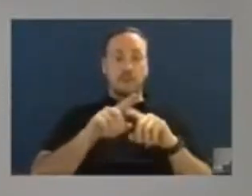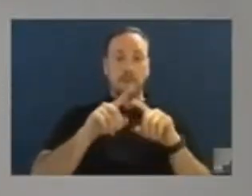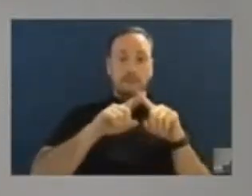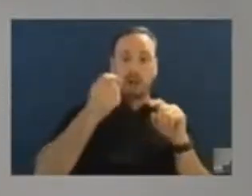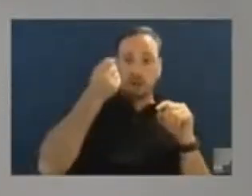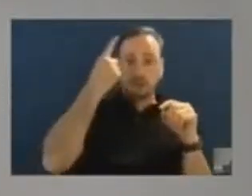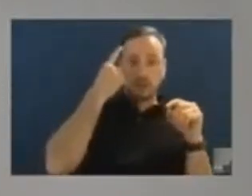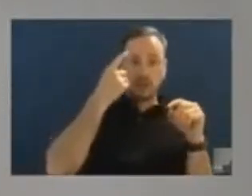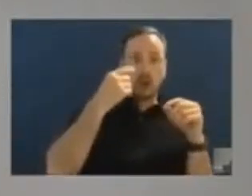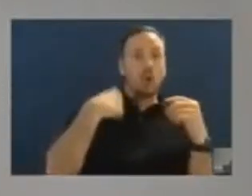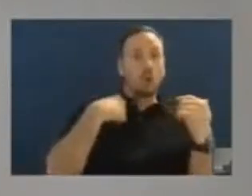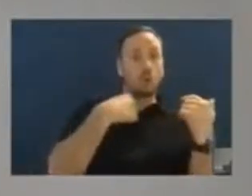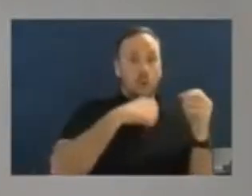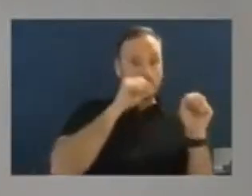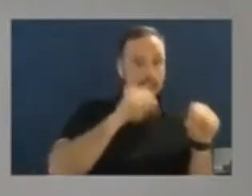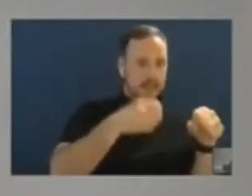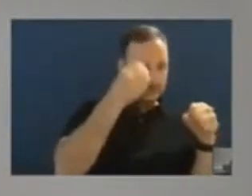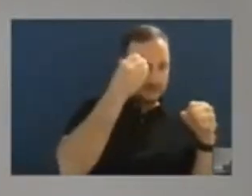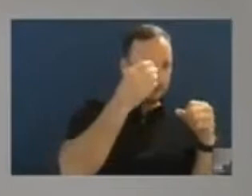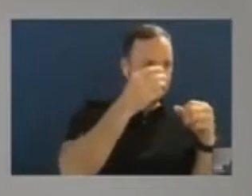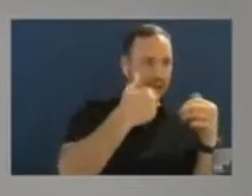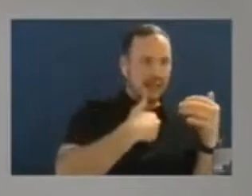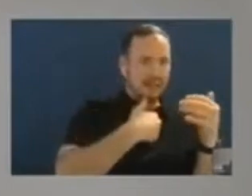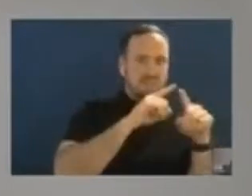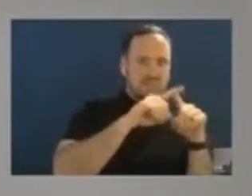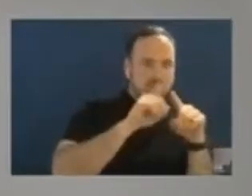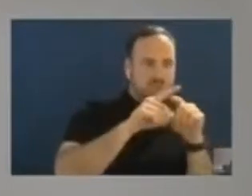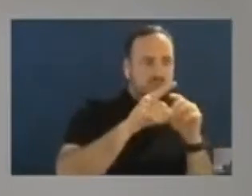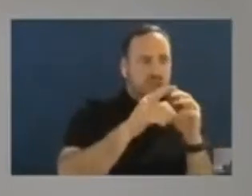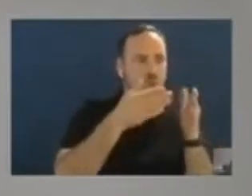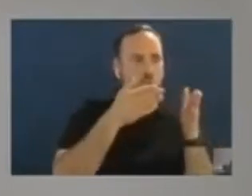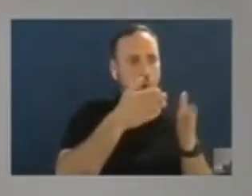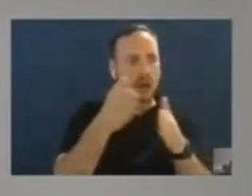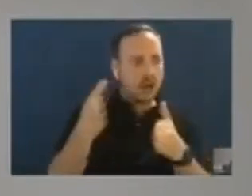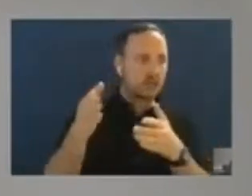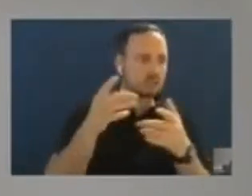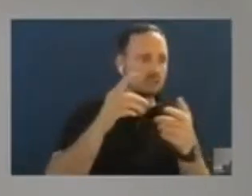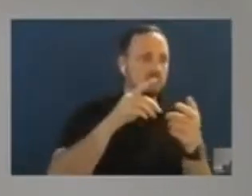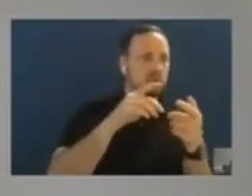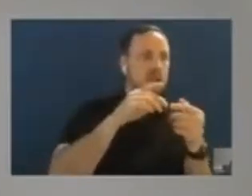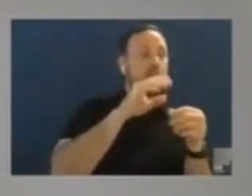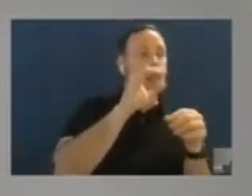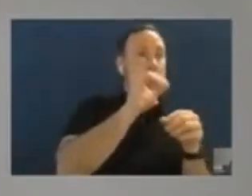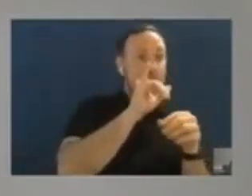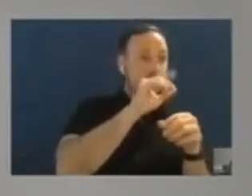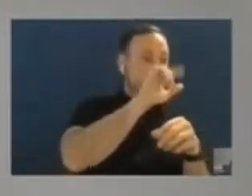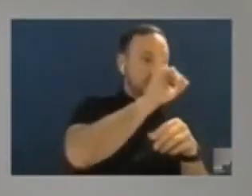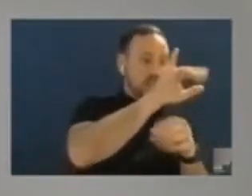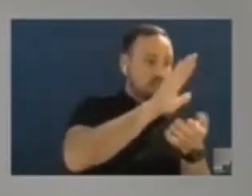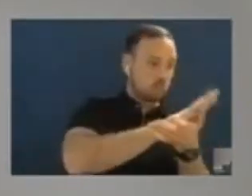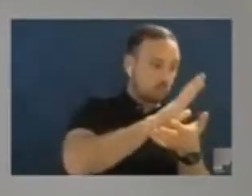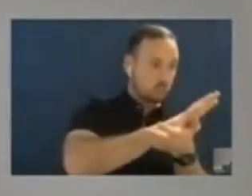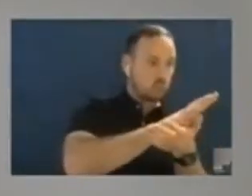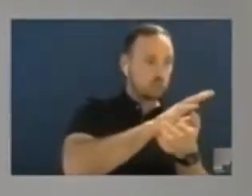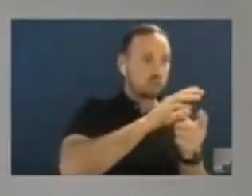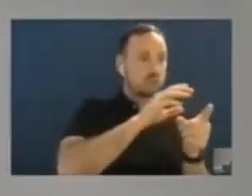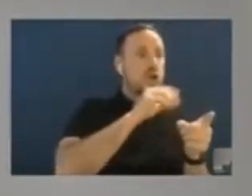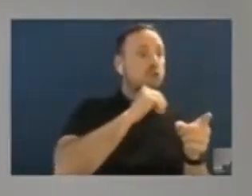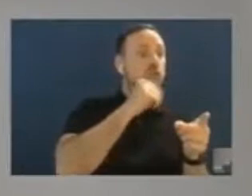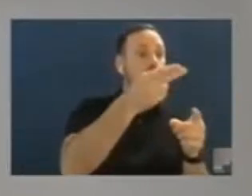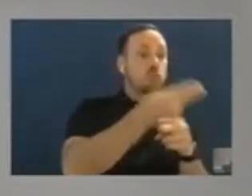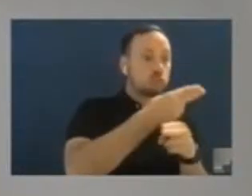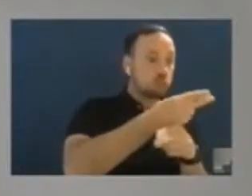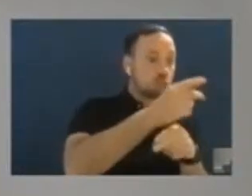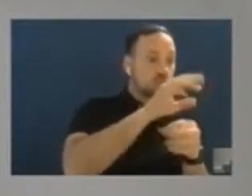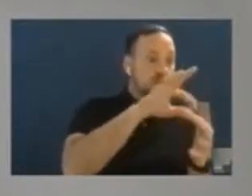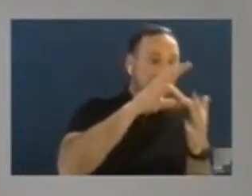those classrooms for the moment, for a short period of time, until the COVID pandemic either you know, gets under